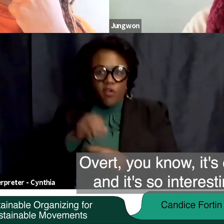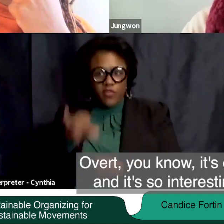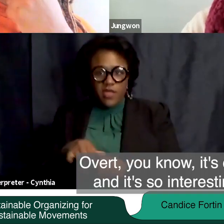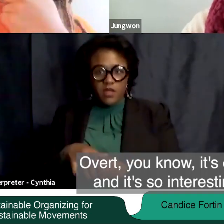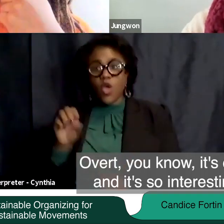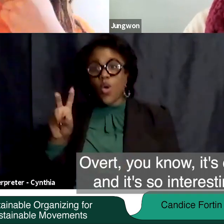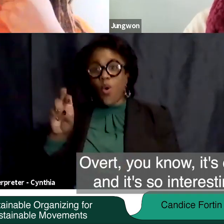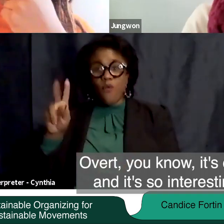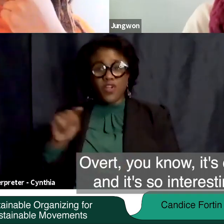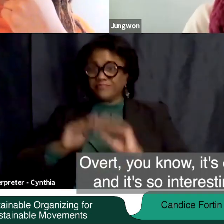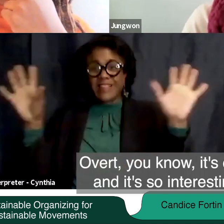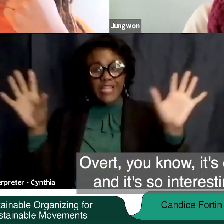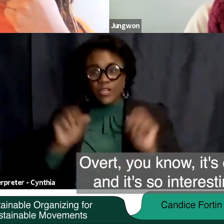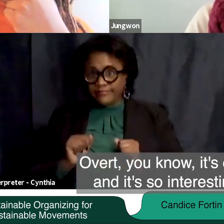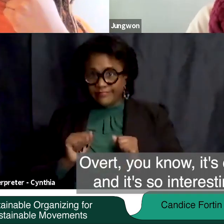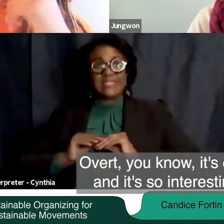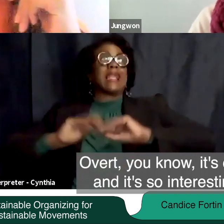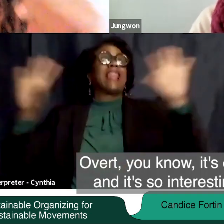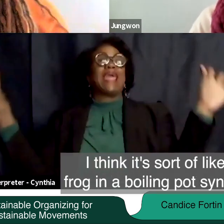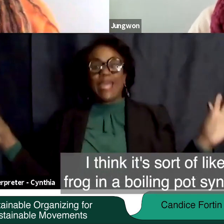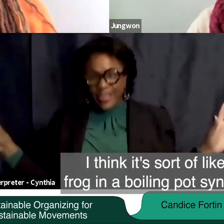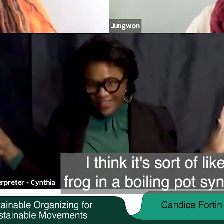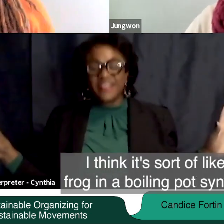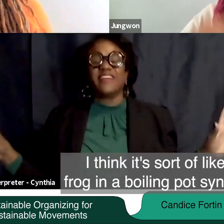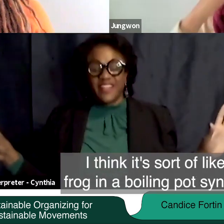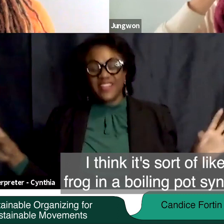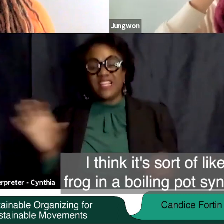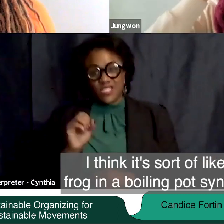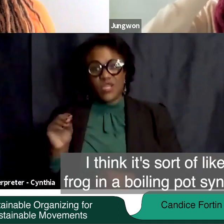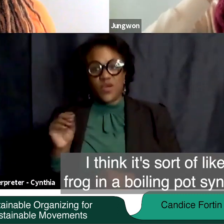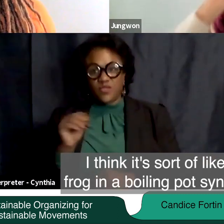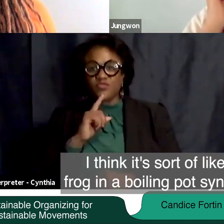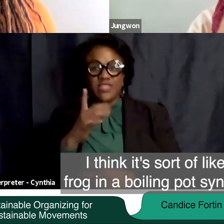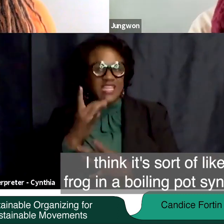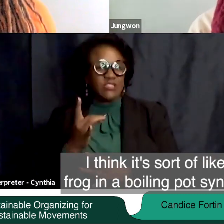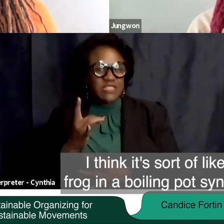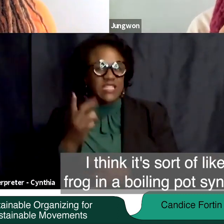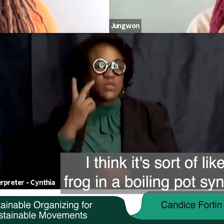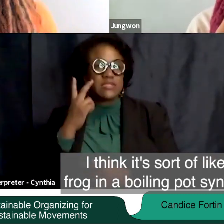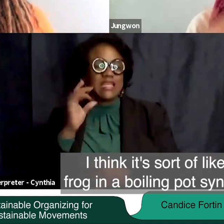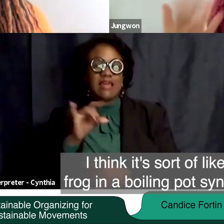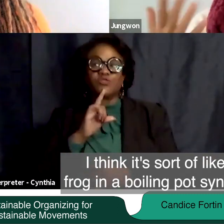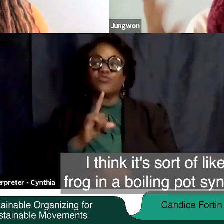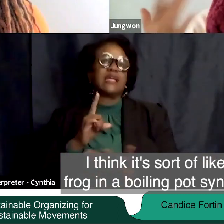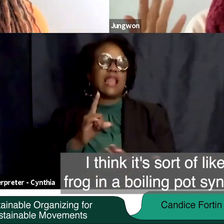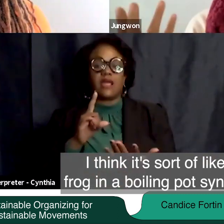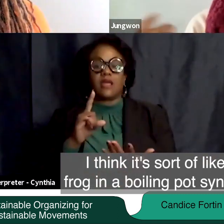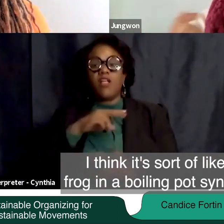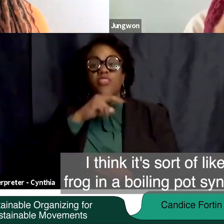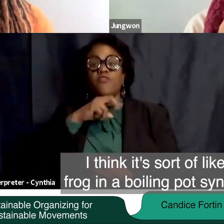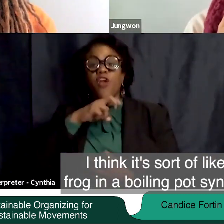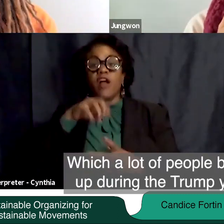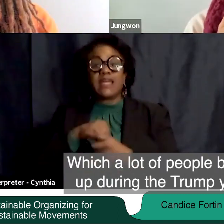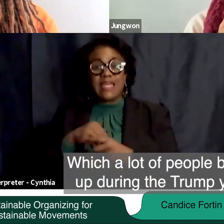Overt, it's overt, and it's so interesting. I think it's sort of like the frog in a boiling